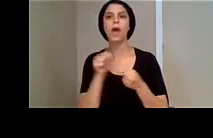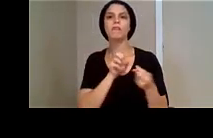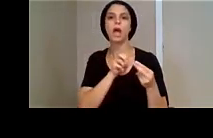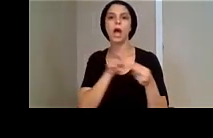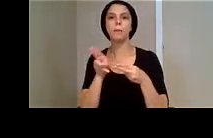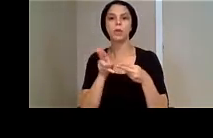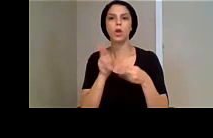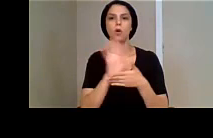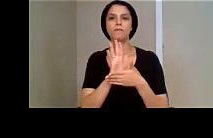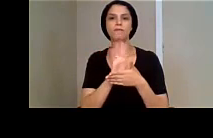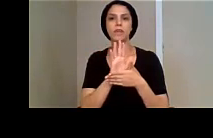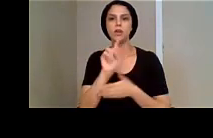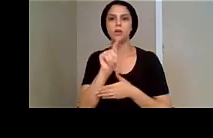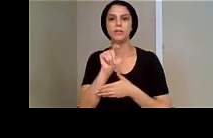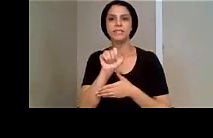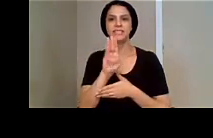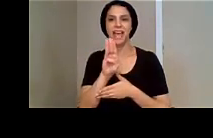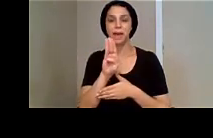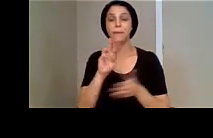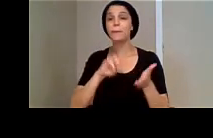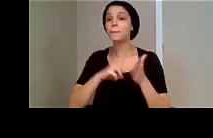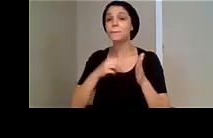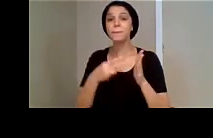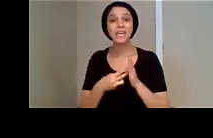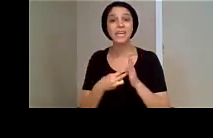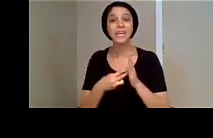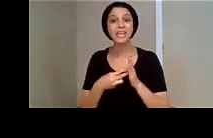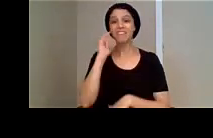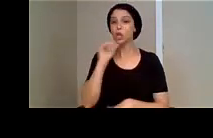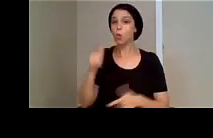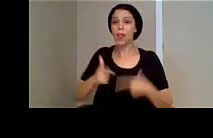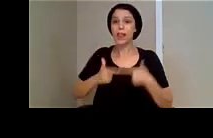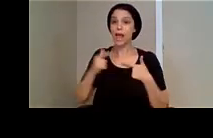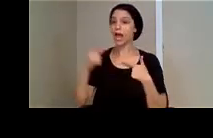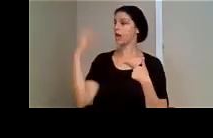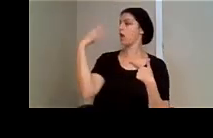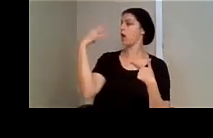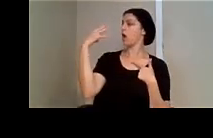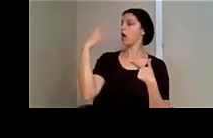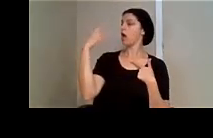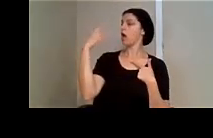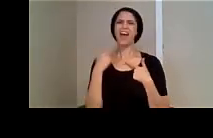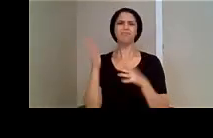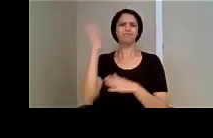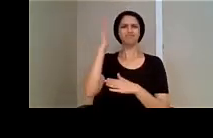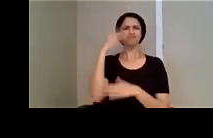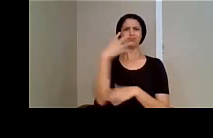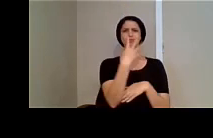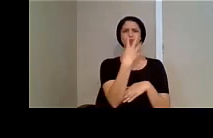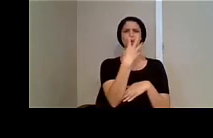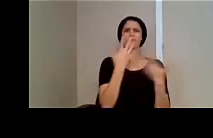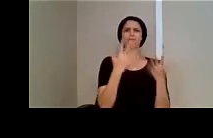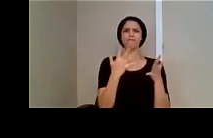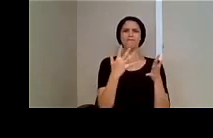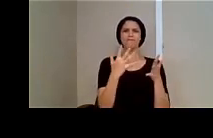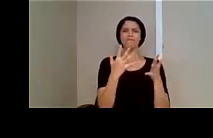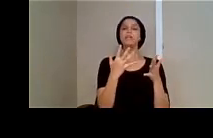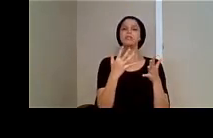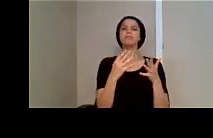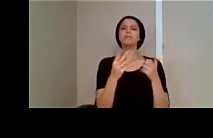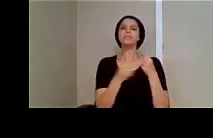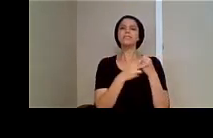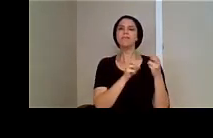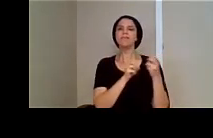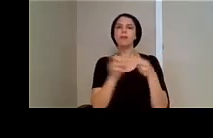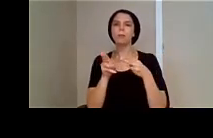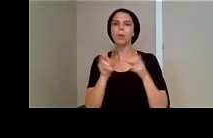here. So if I had that file somewhere else, I could upload that file. So I'm going to go ahead and save. Just like before, it